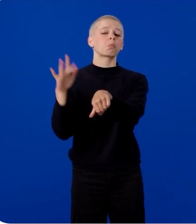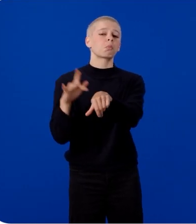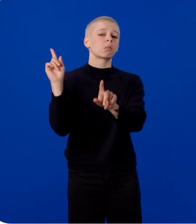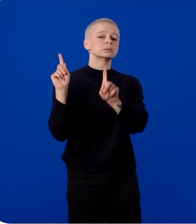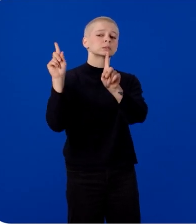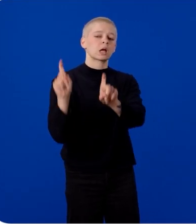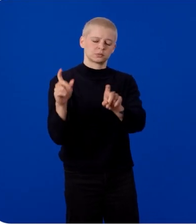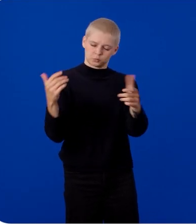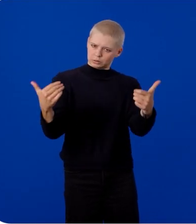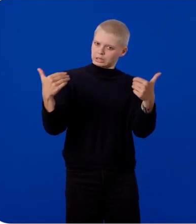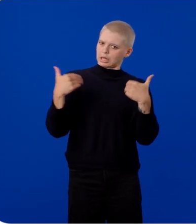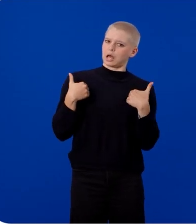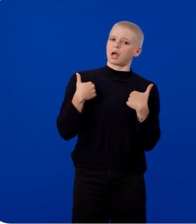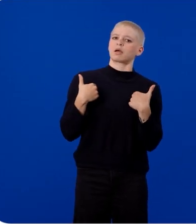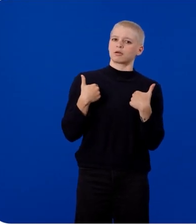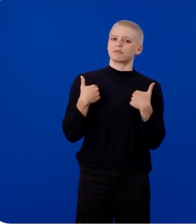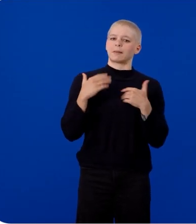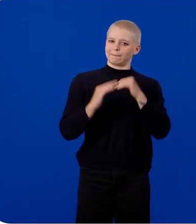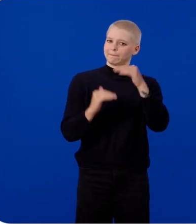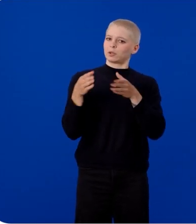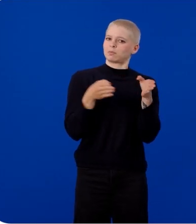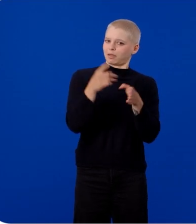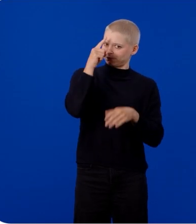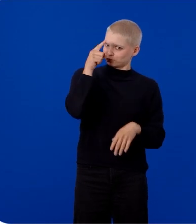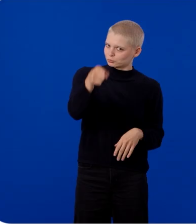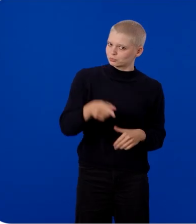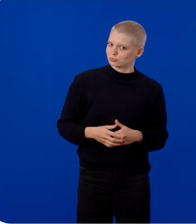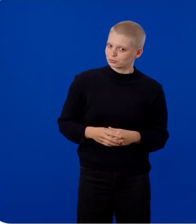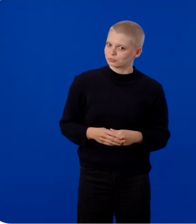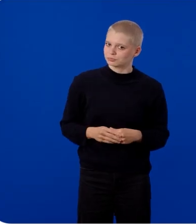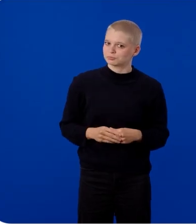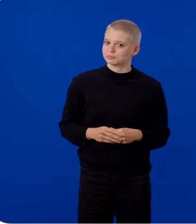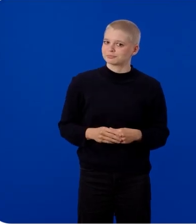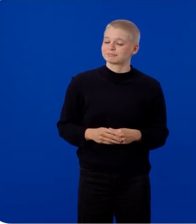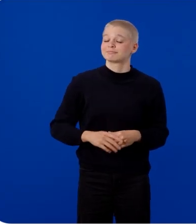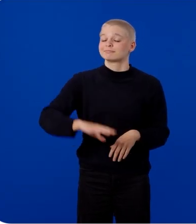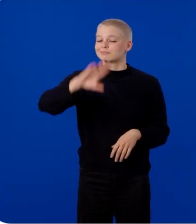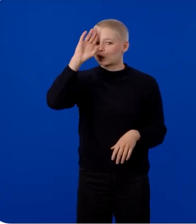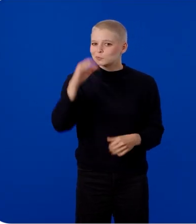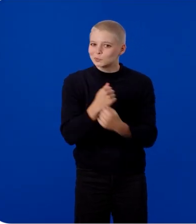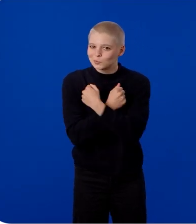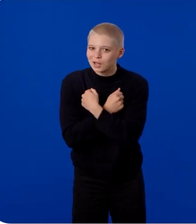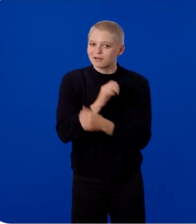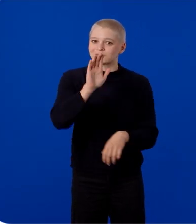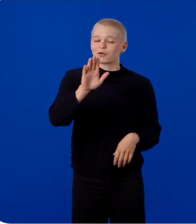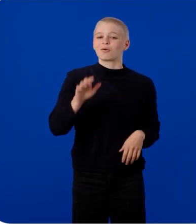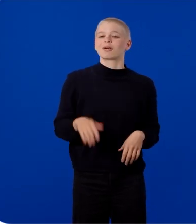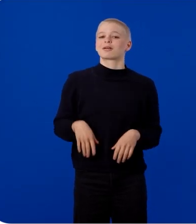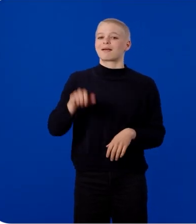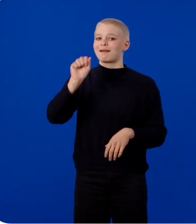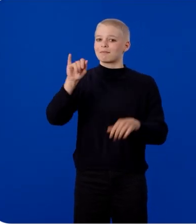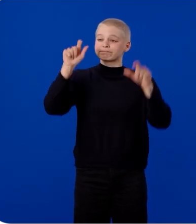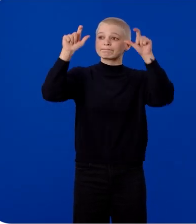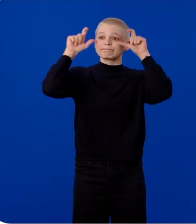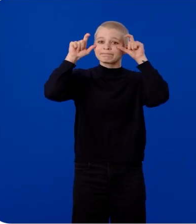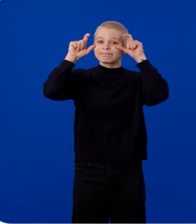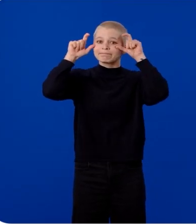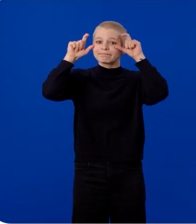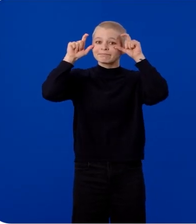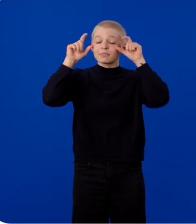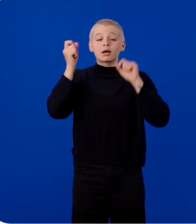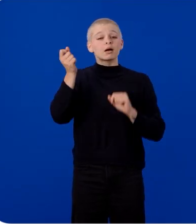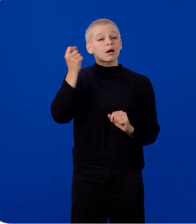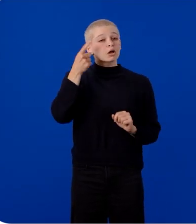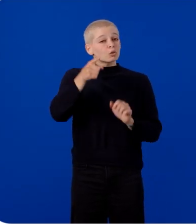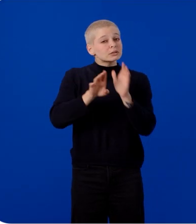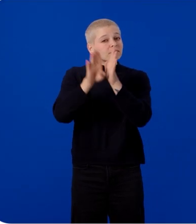a build path for you. Now, I know you love your AR glasses, but as developers, I also know you're